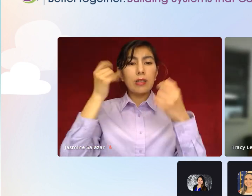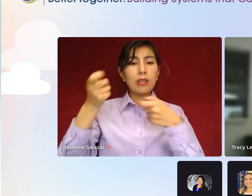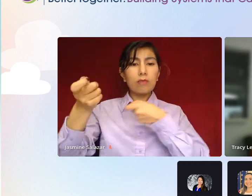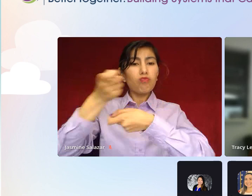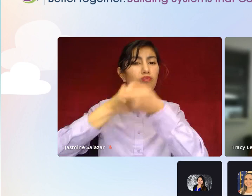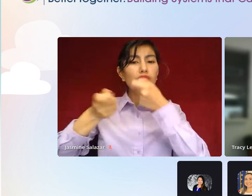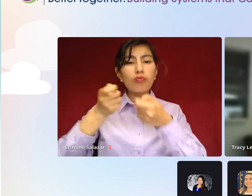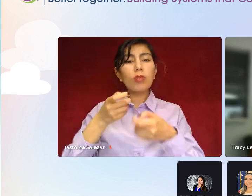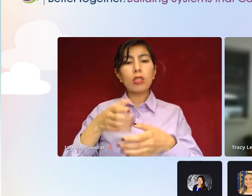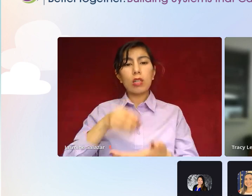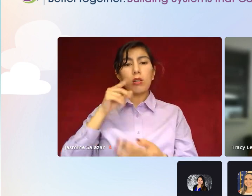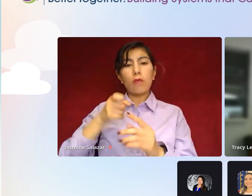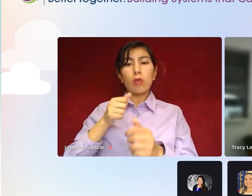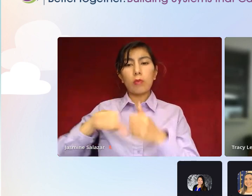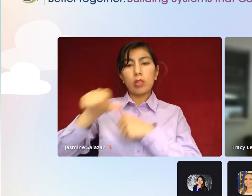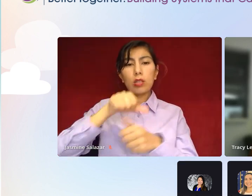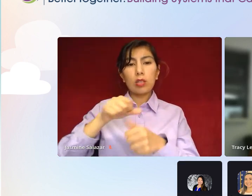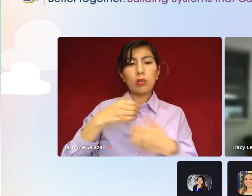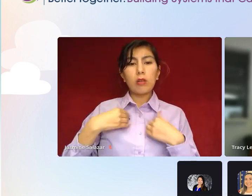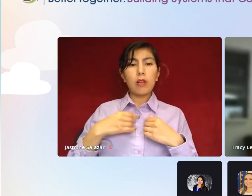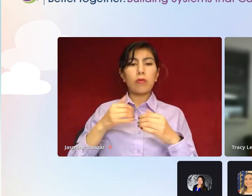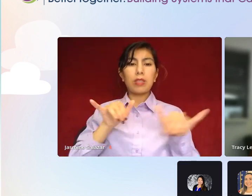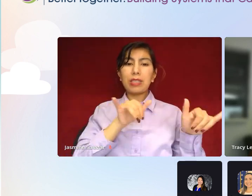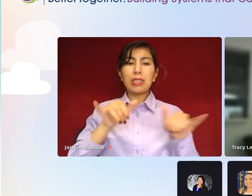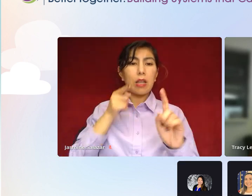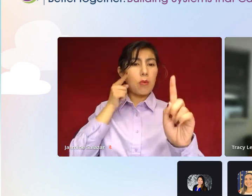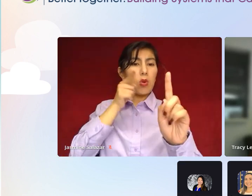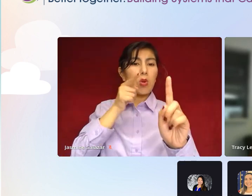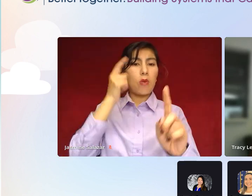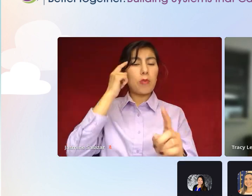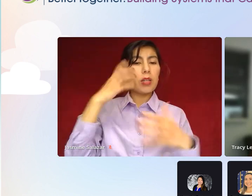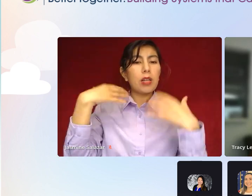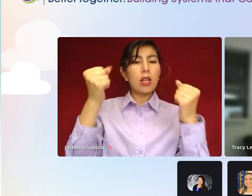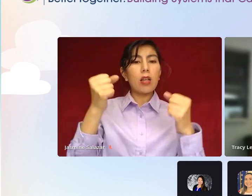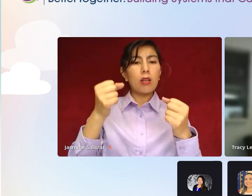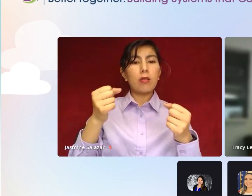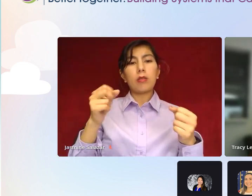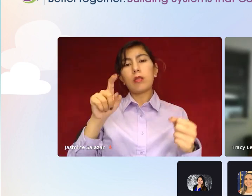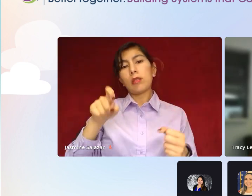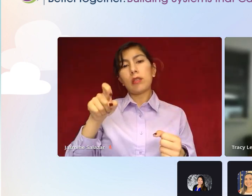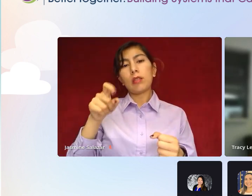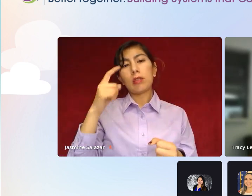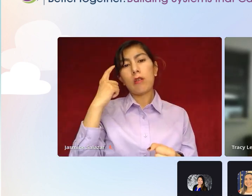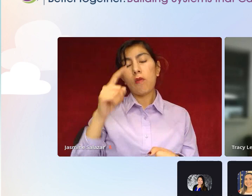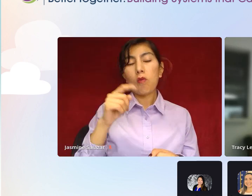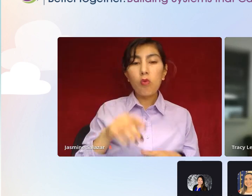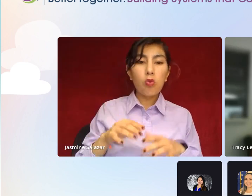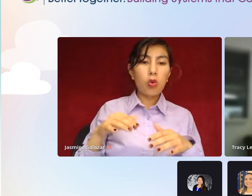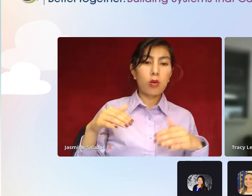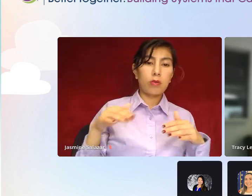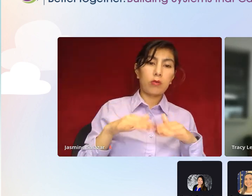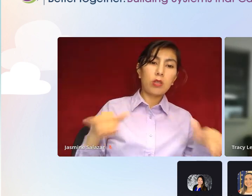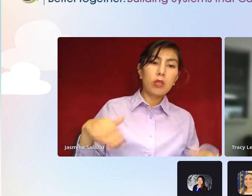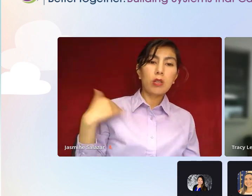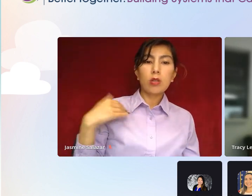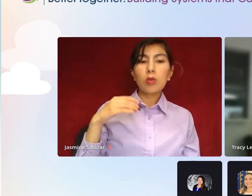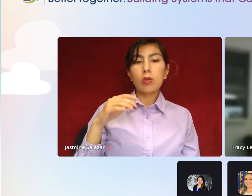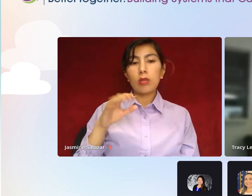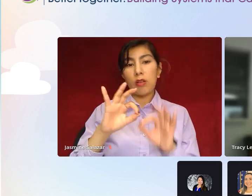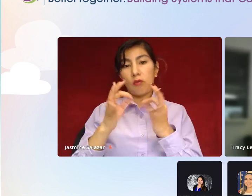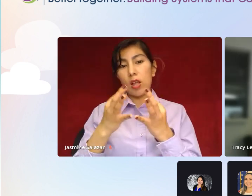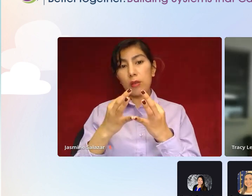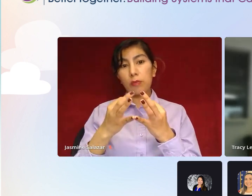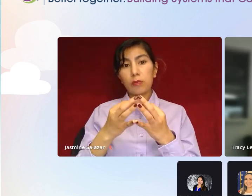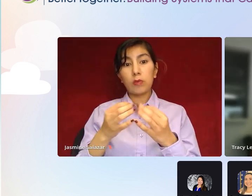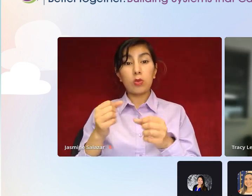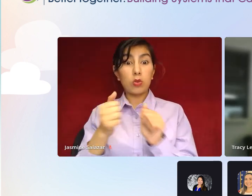as we work towards a common goal of addressing mental health needs and promoting wellness for children, youth, and families. Together, we can create a future